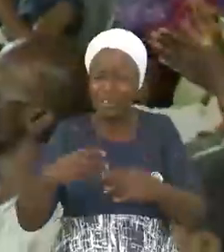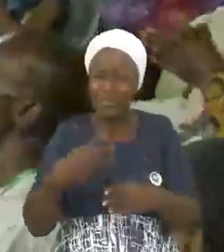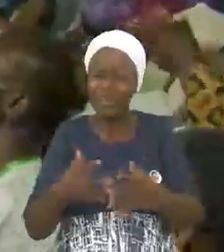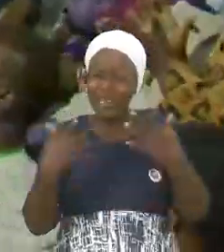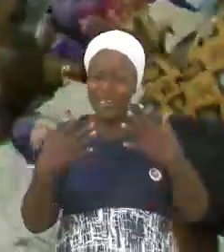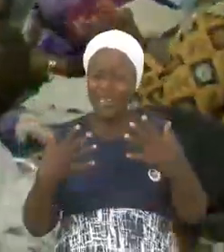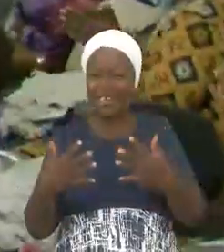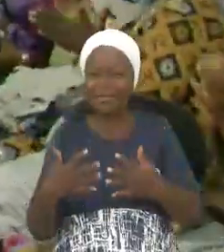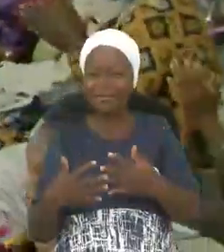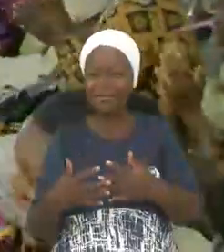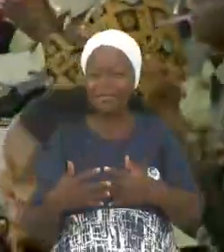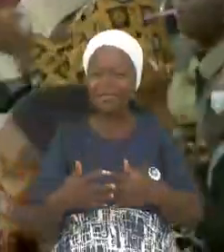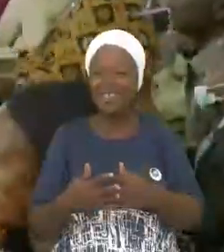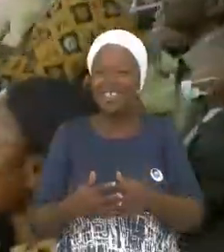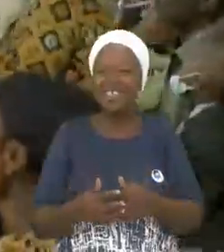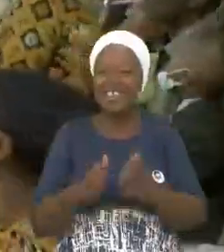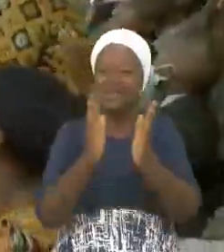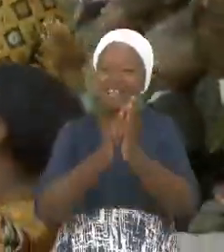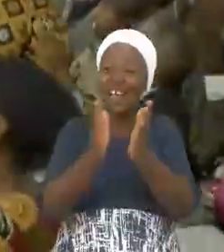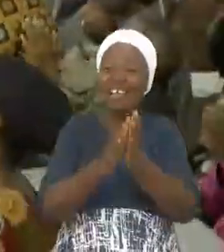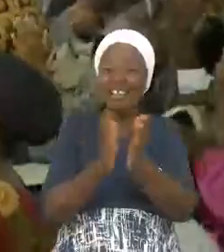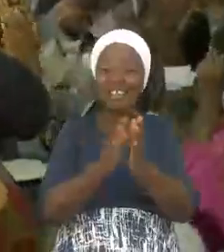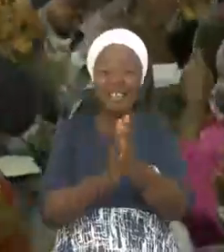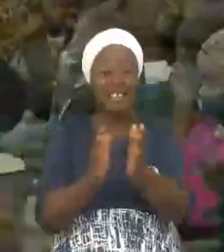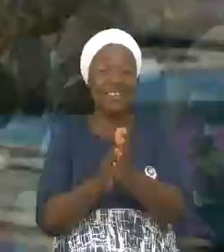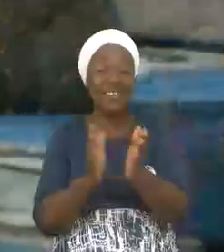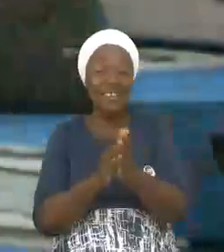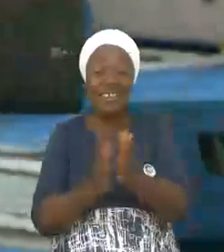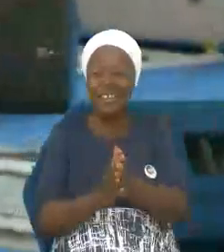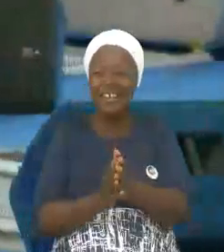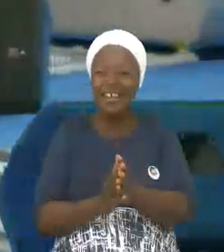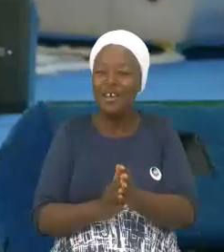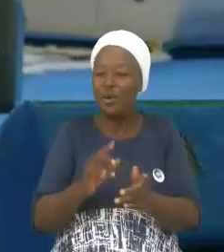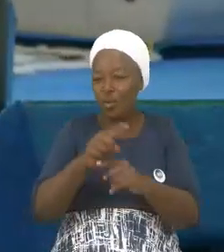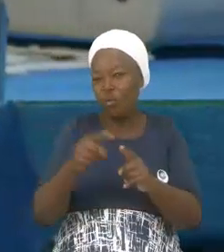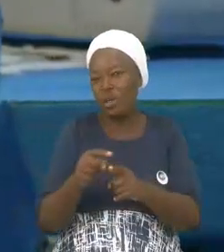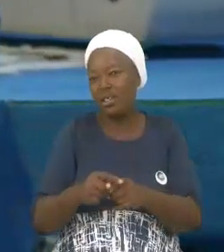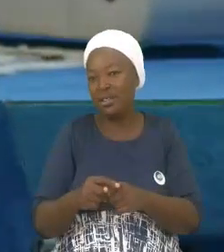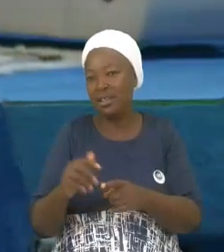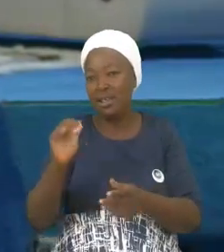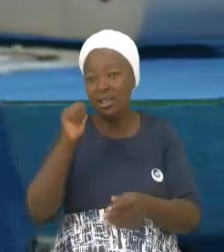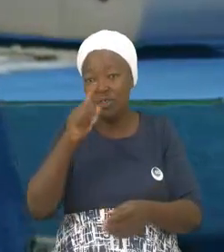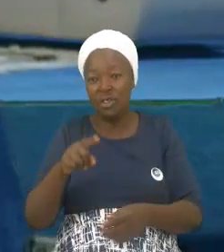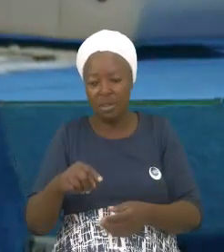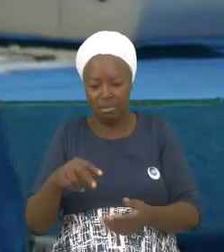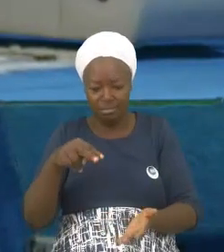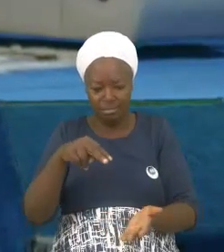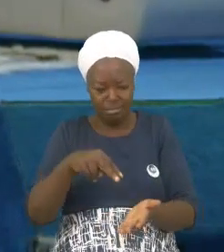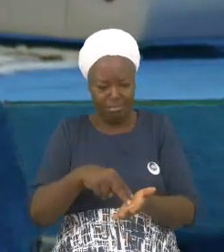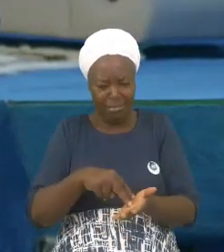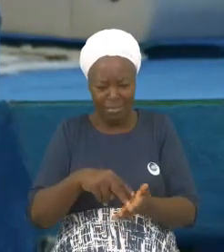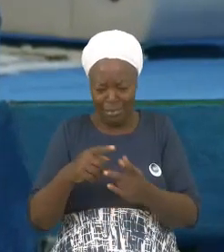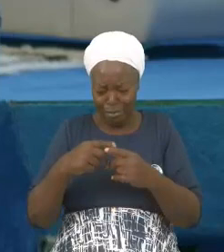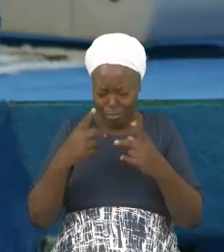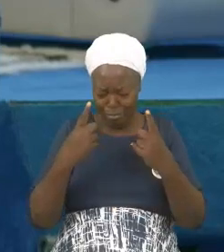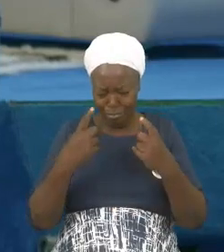And then when she rose up, she walked. I was wondering what was happening. And